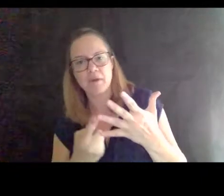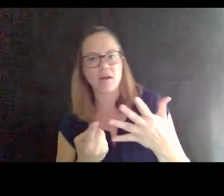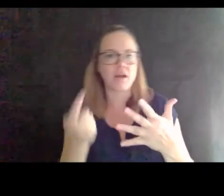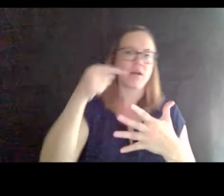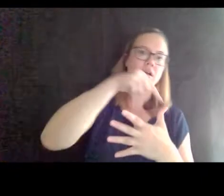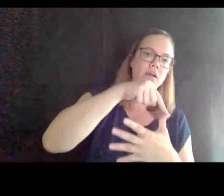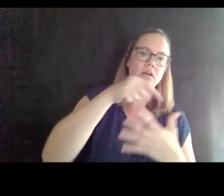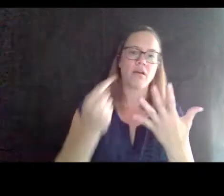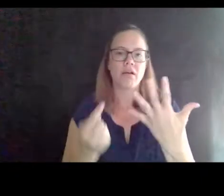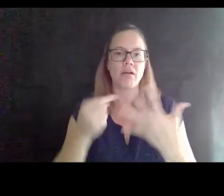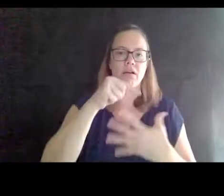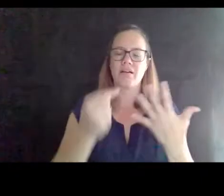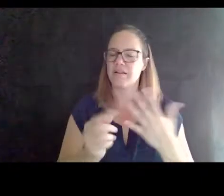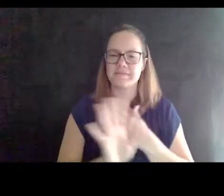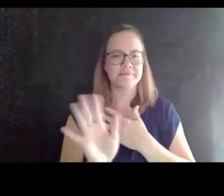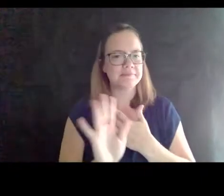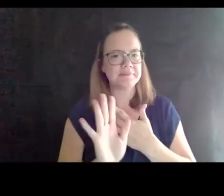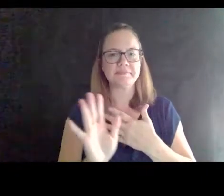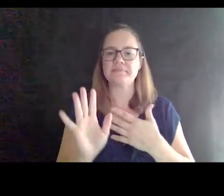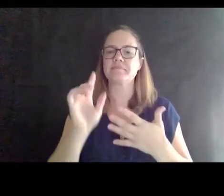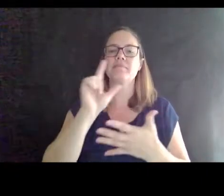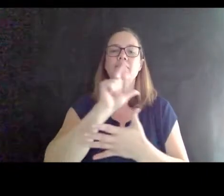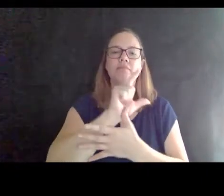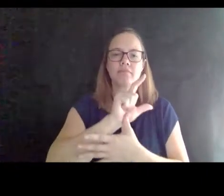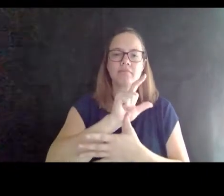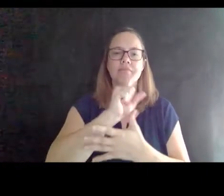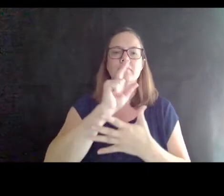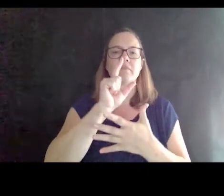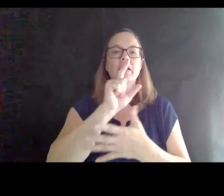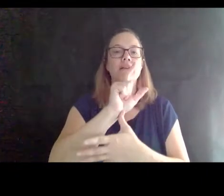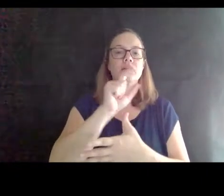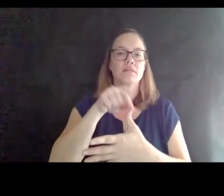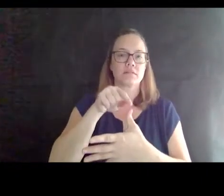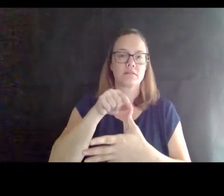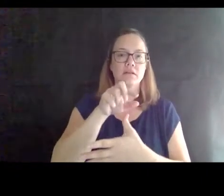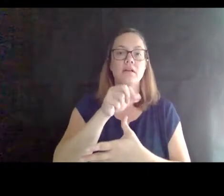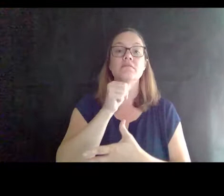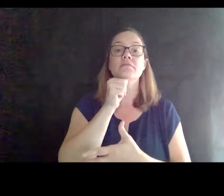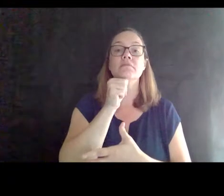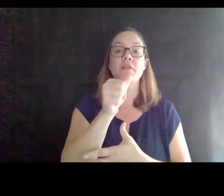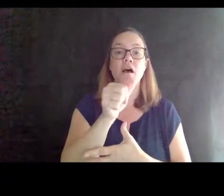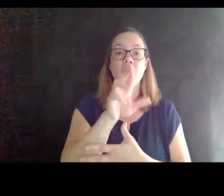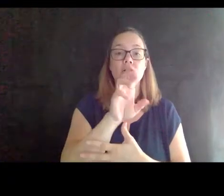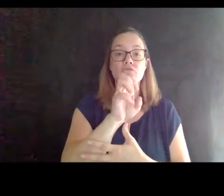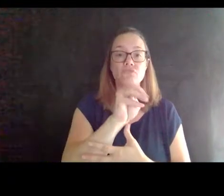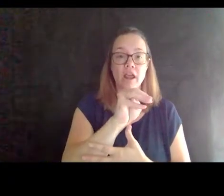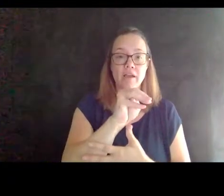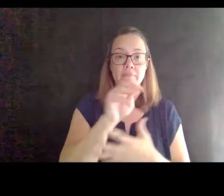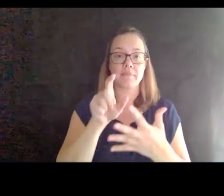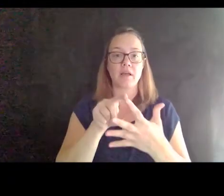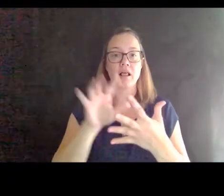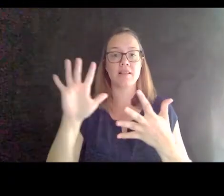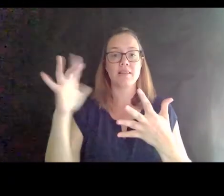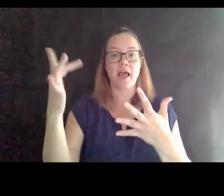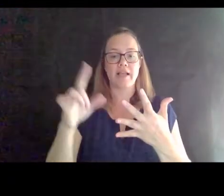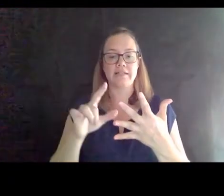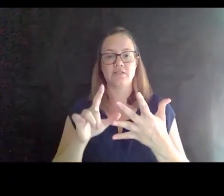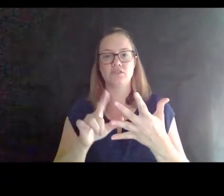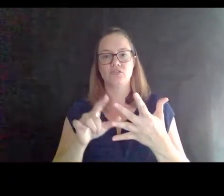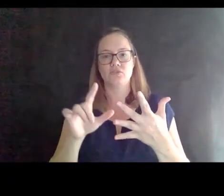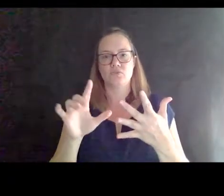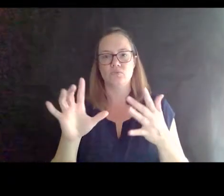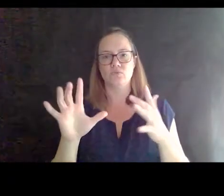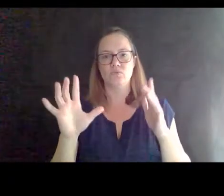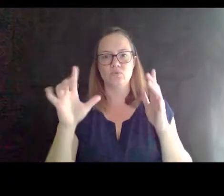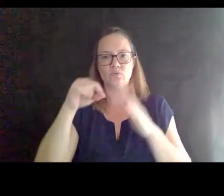Rather, sleep cycle progresses through the stages of non-REM from light to deep and then reverses back